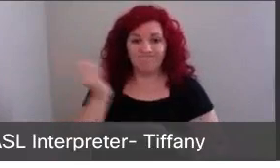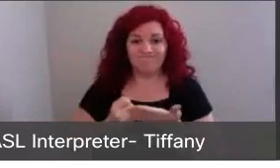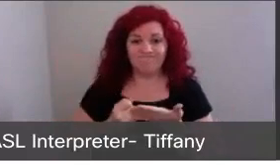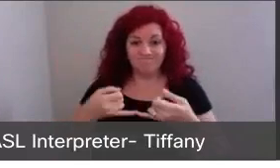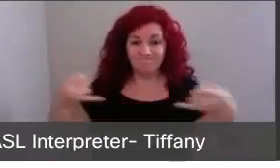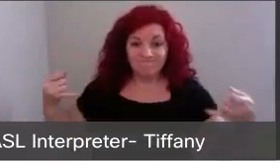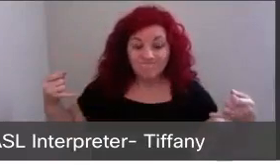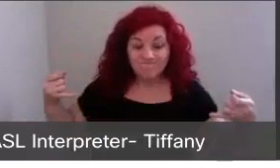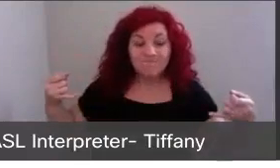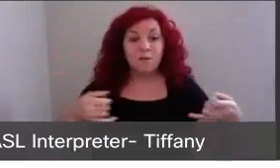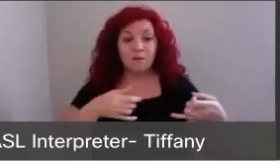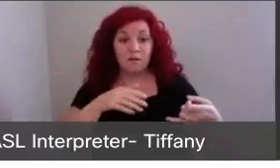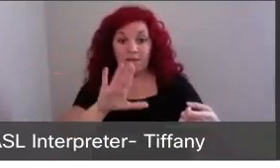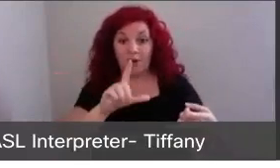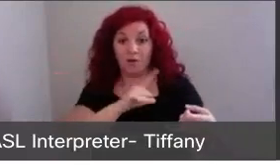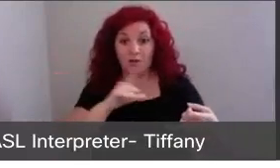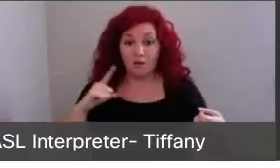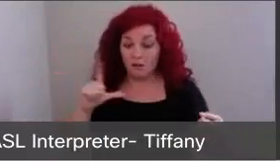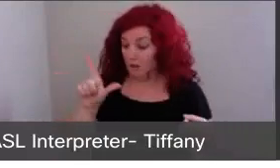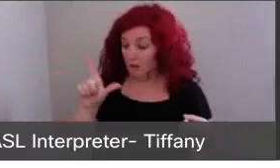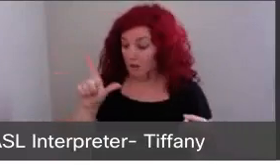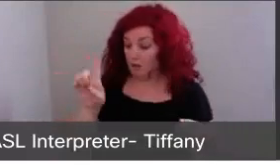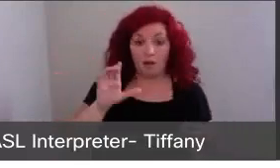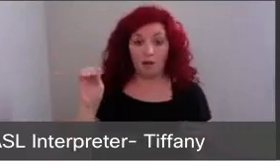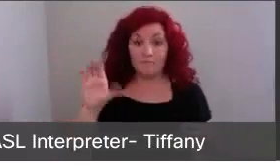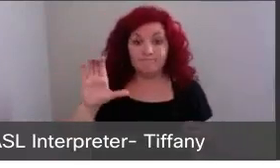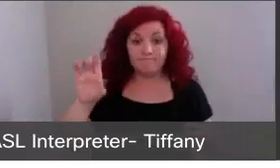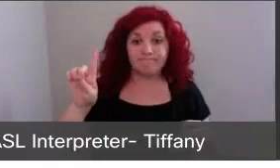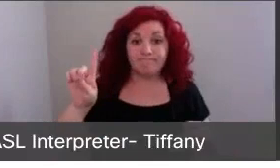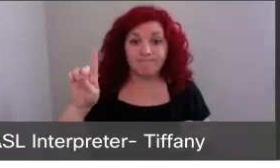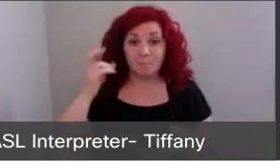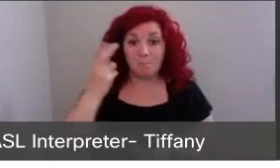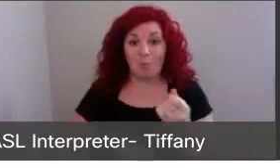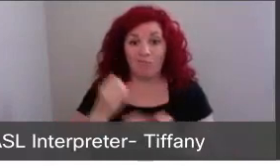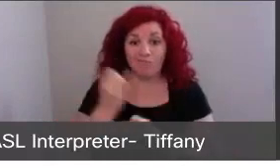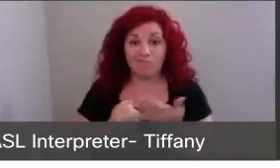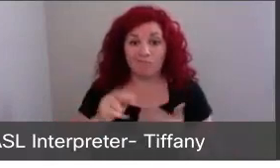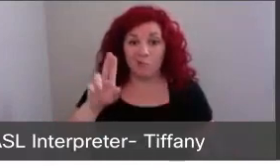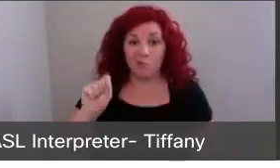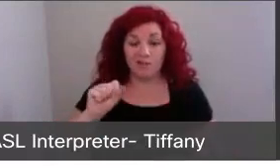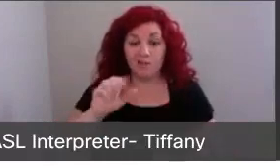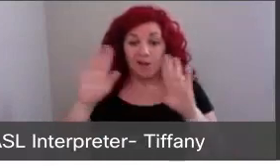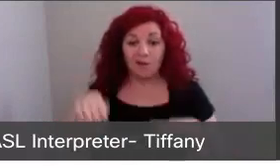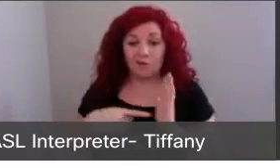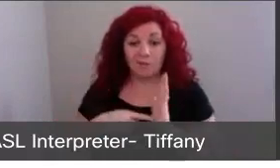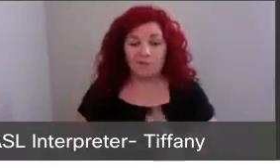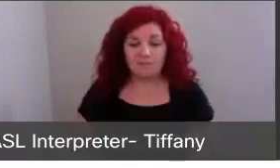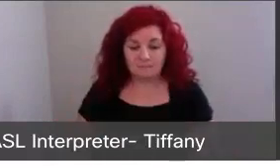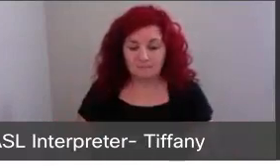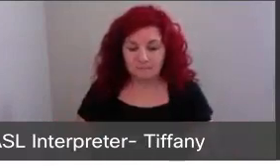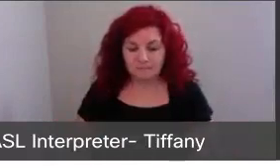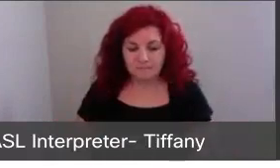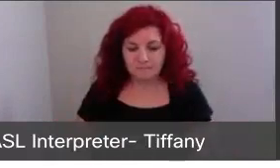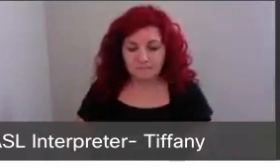both their own legislative districts as well as the congressional districts in the U.S. House of Representatives. That changed in the